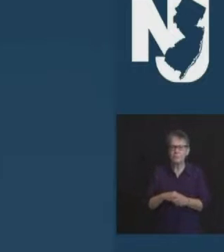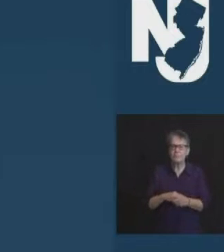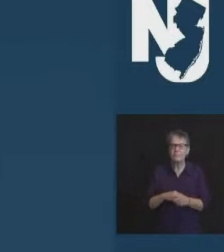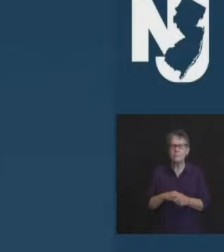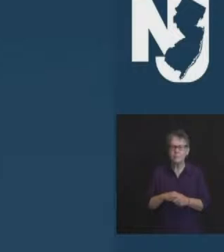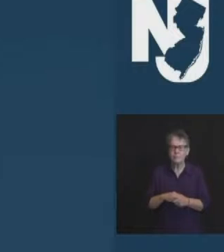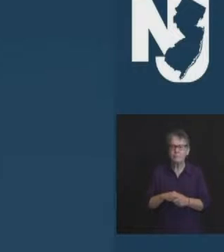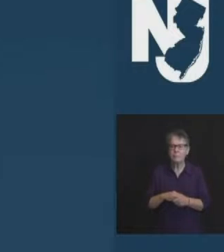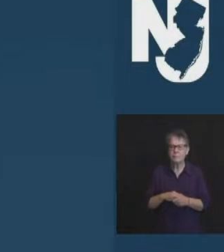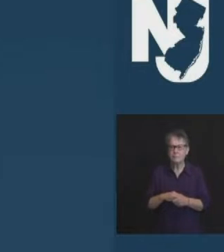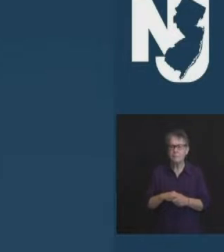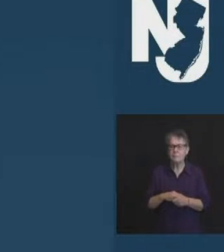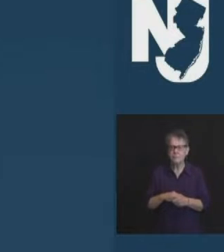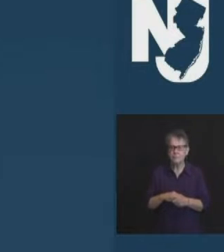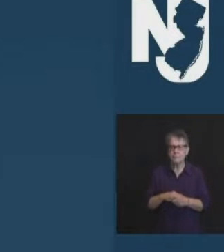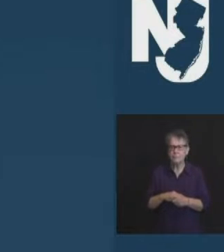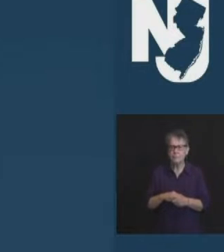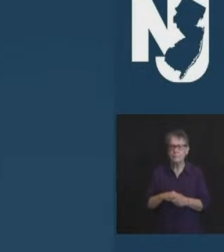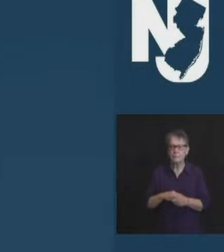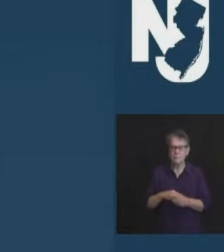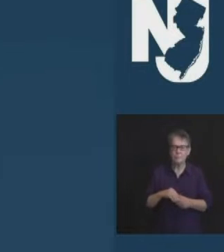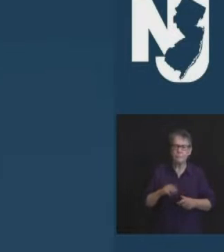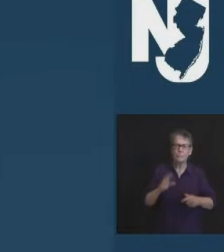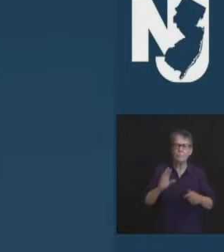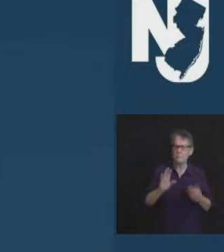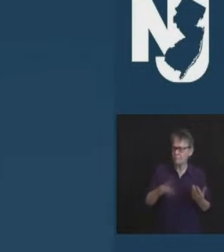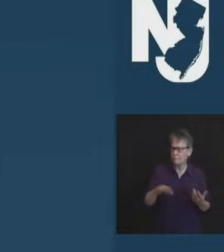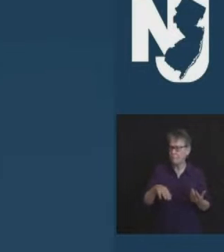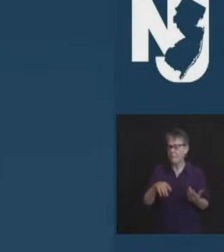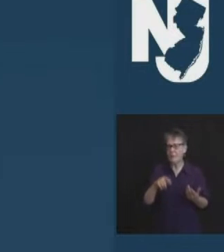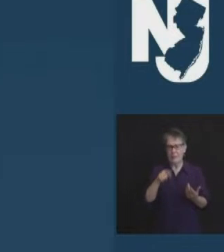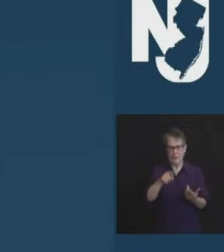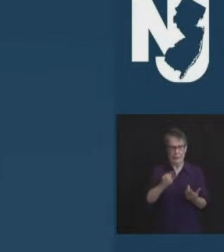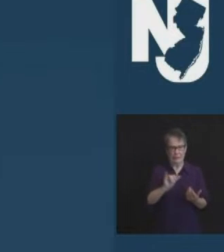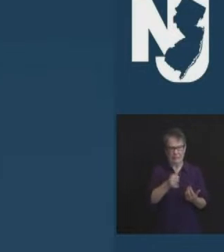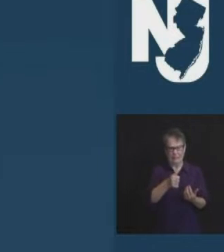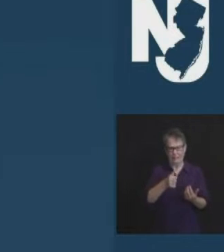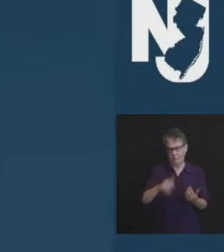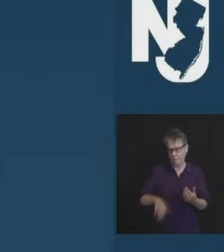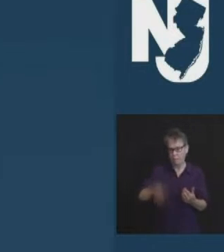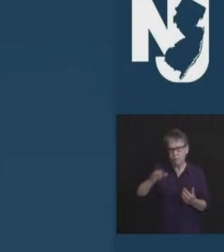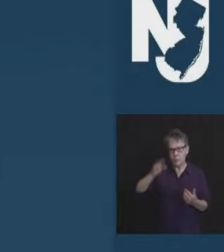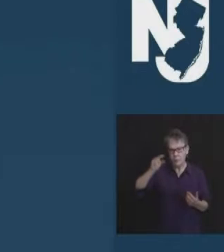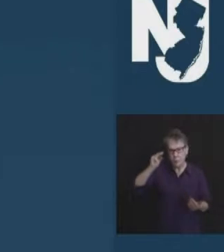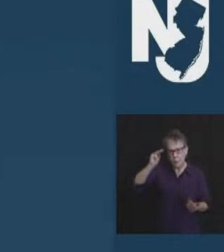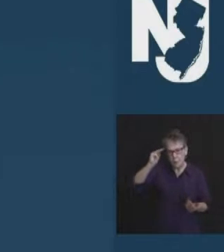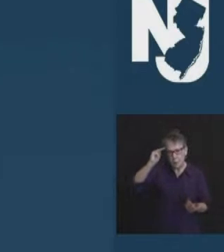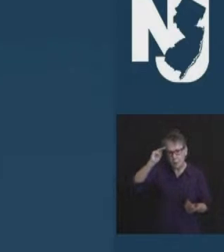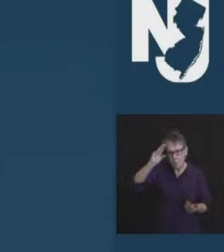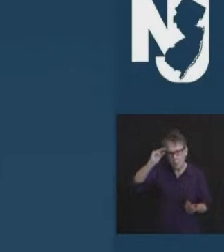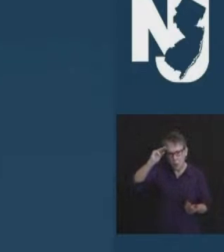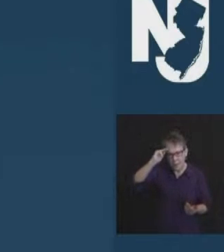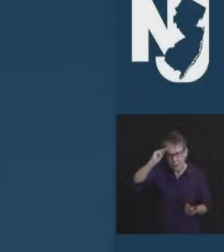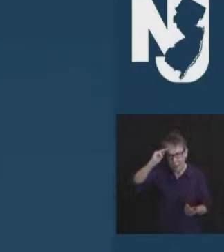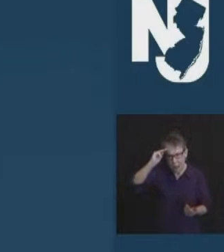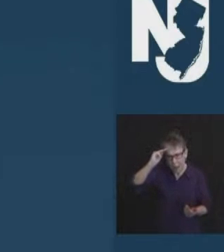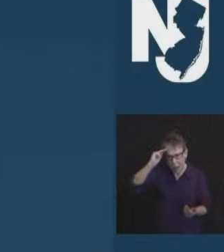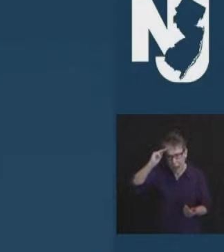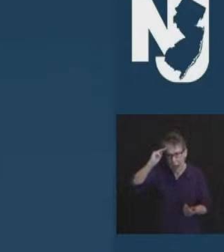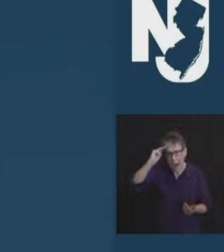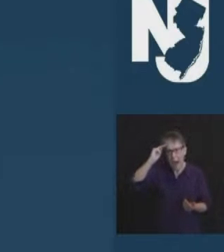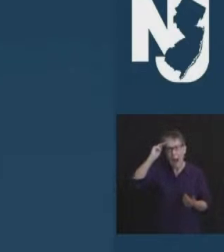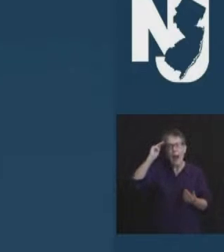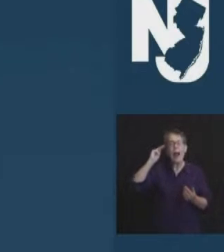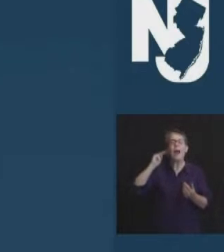Keith was right there alongside him as the assistant scoutmaster for Boy Scout Troop number 33.